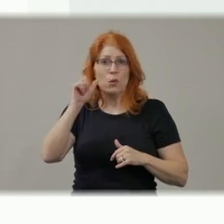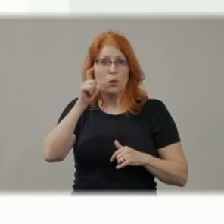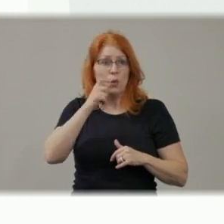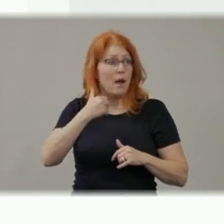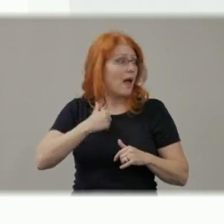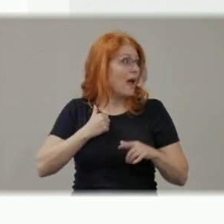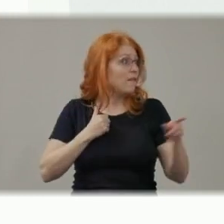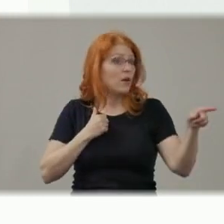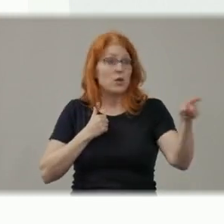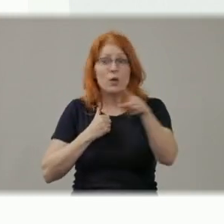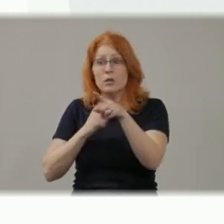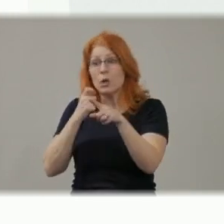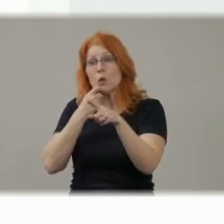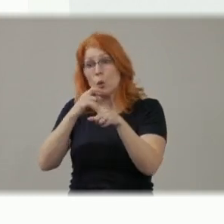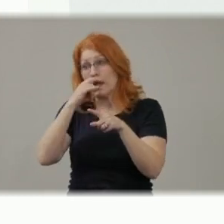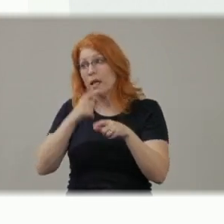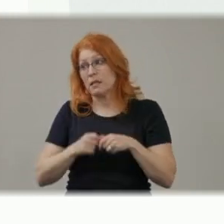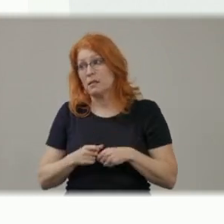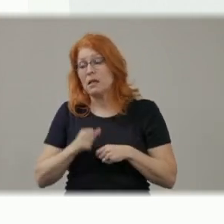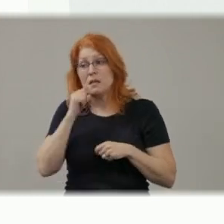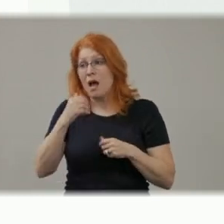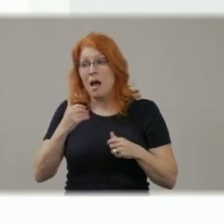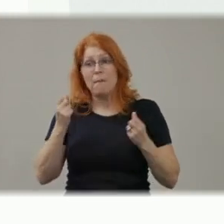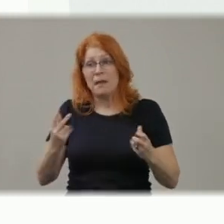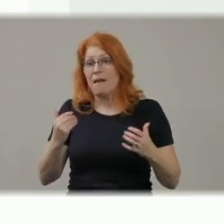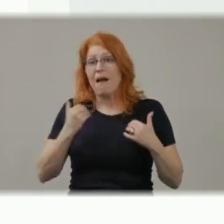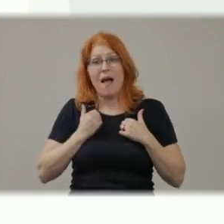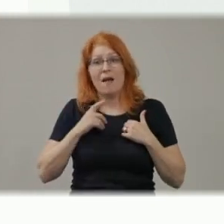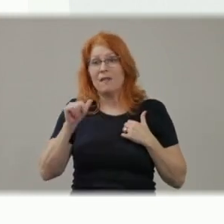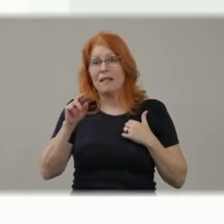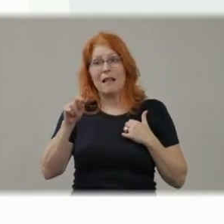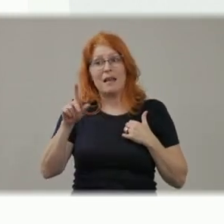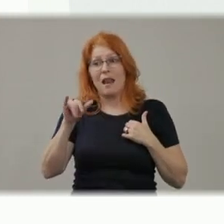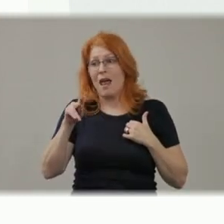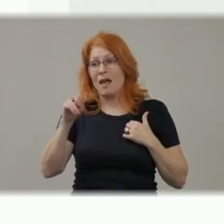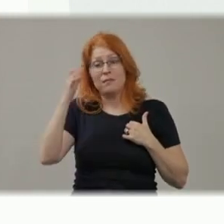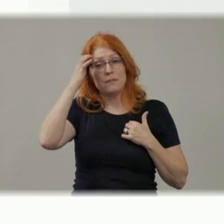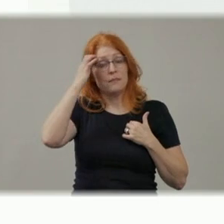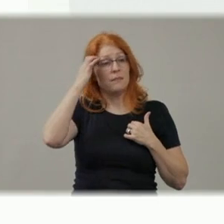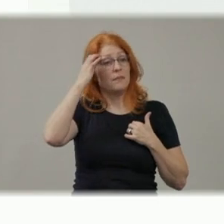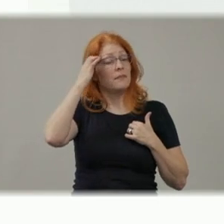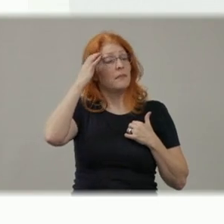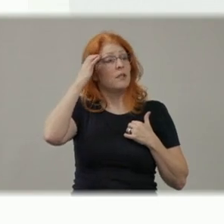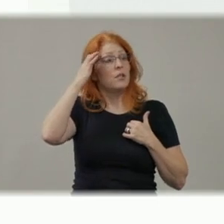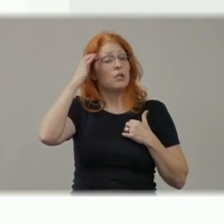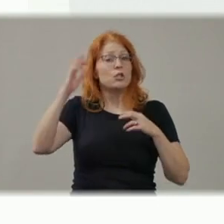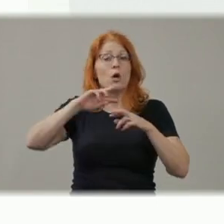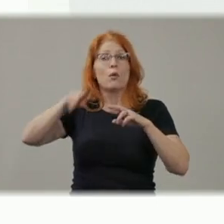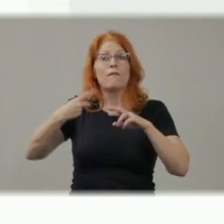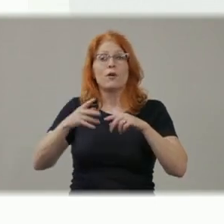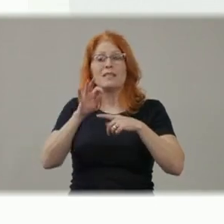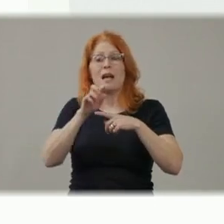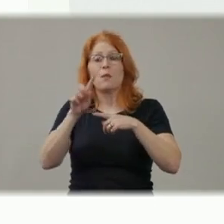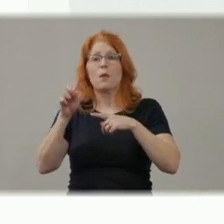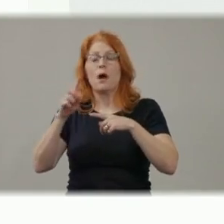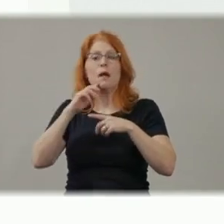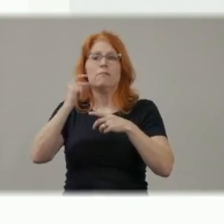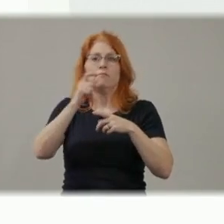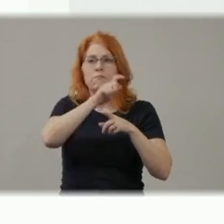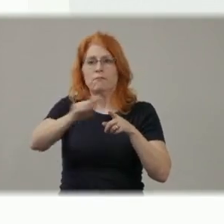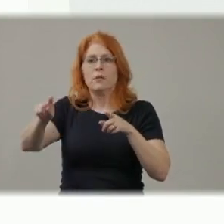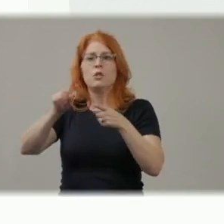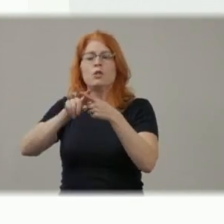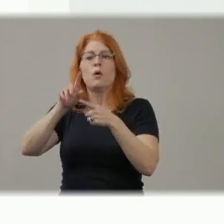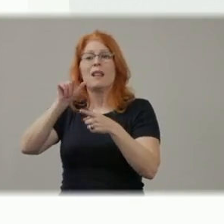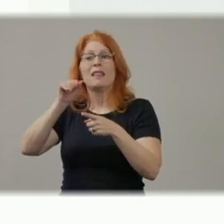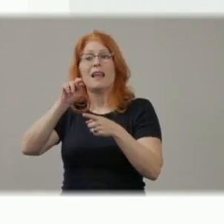You guys are really cool kids, because not many have those anymore. So reverse 911 automatically goes to landlines. If